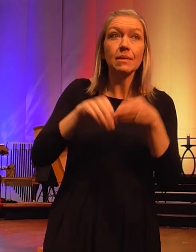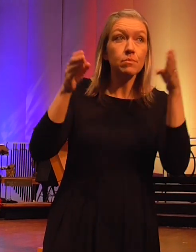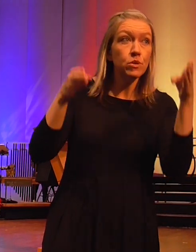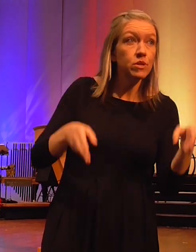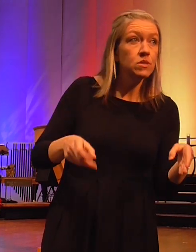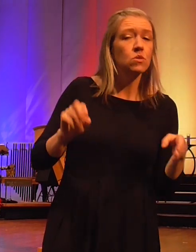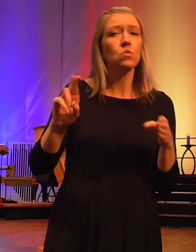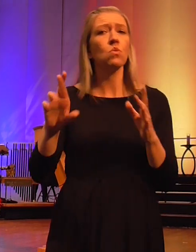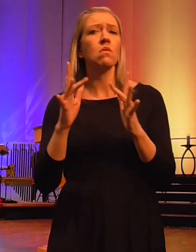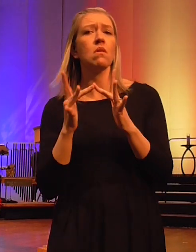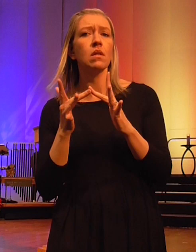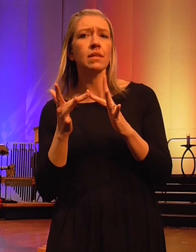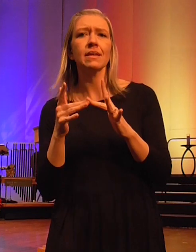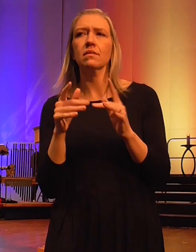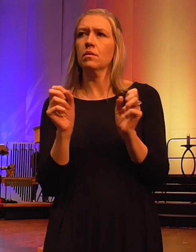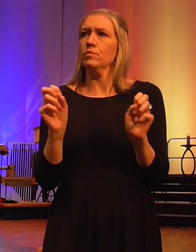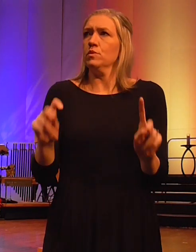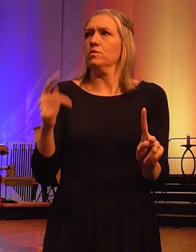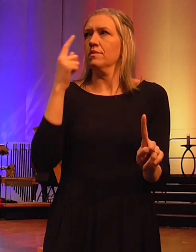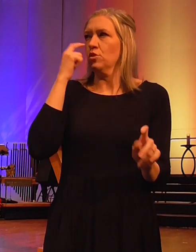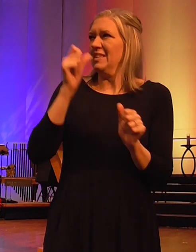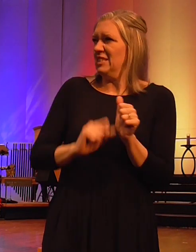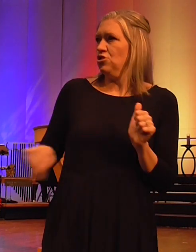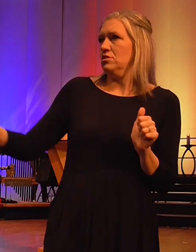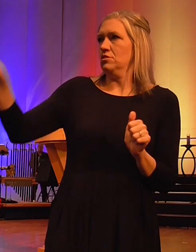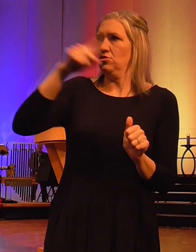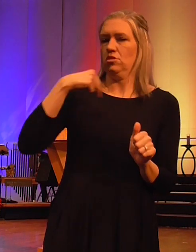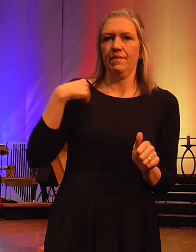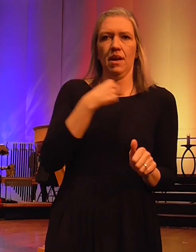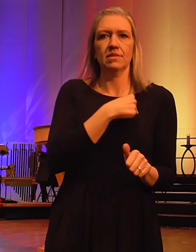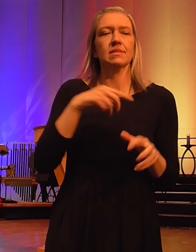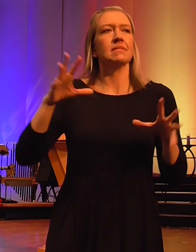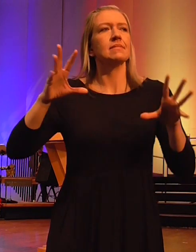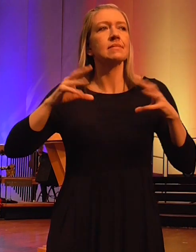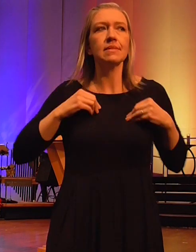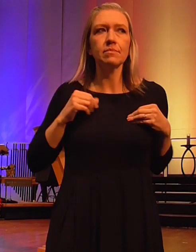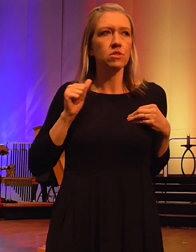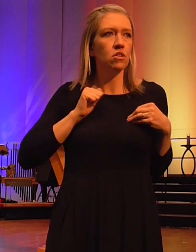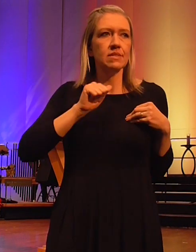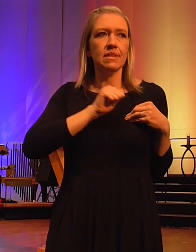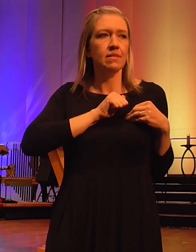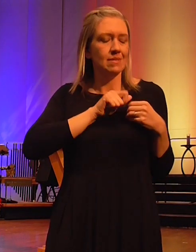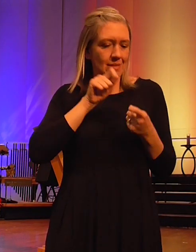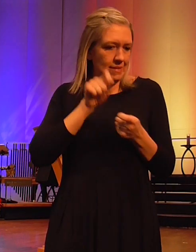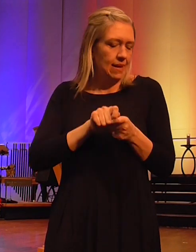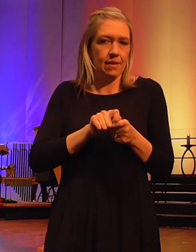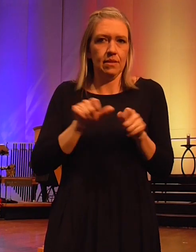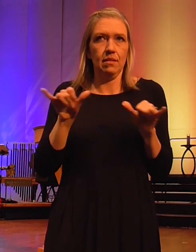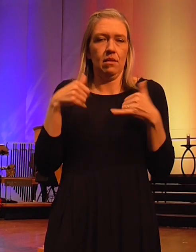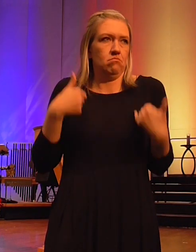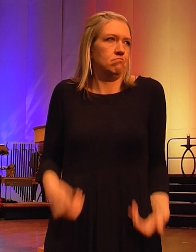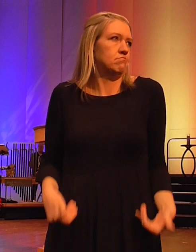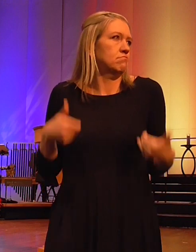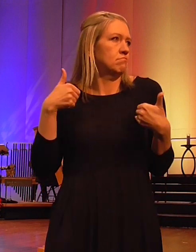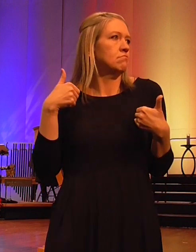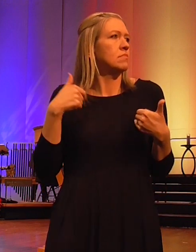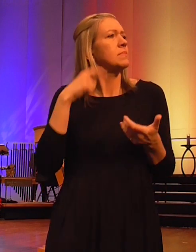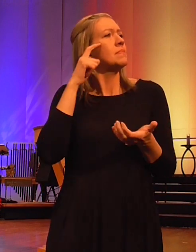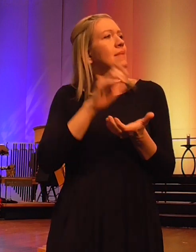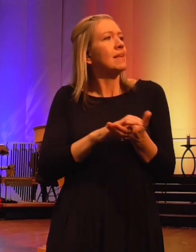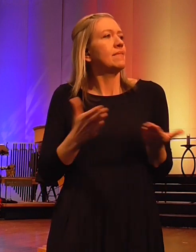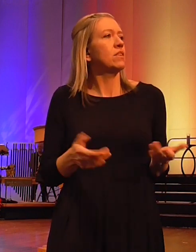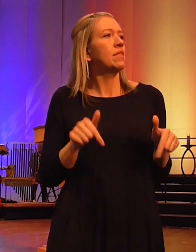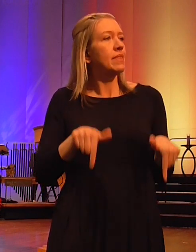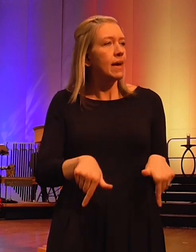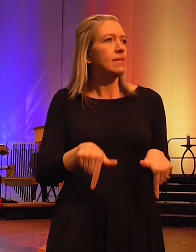or online, is an opportunity for each of us to do just that, to accept ourselves exactly as we are, because we believe here that's